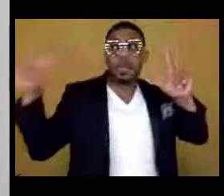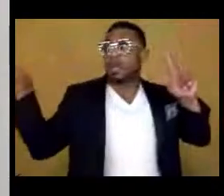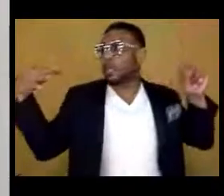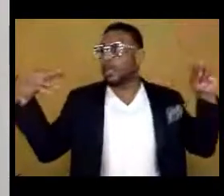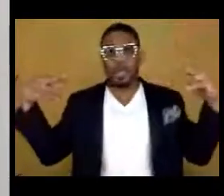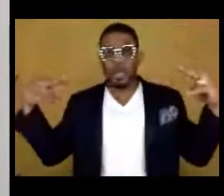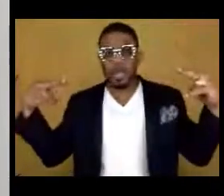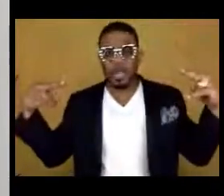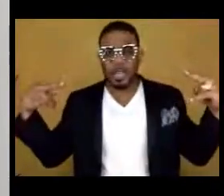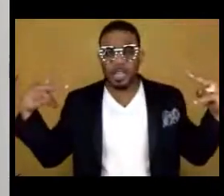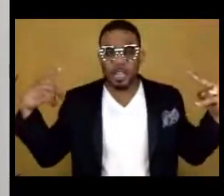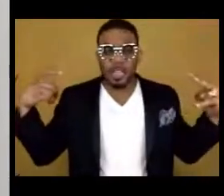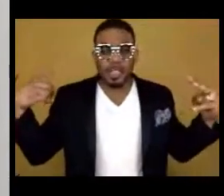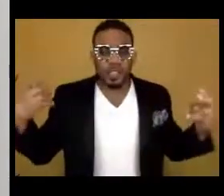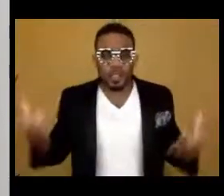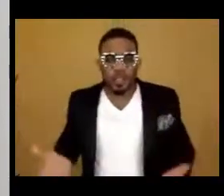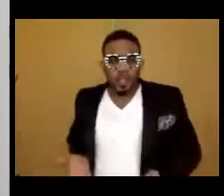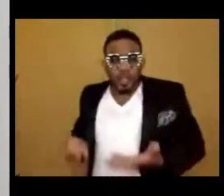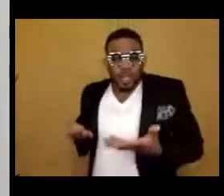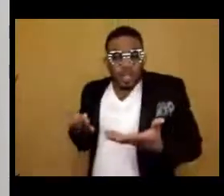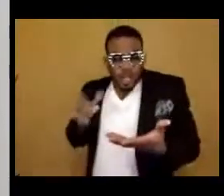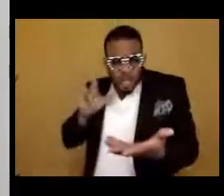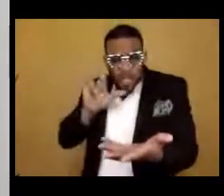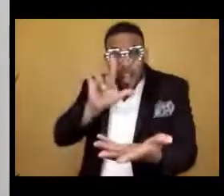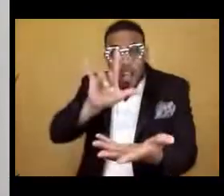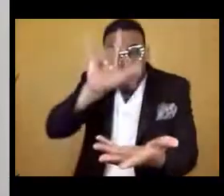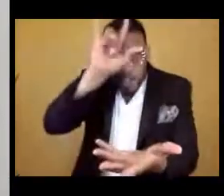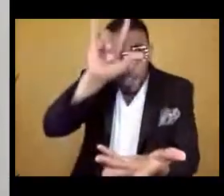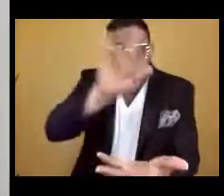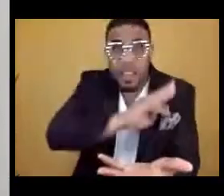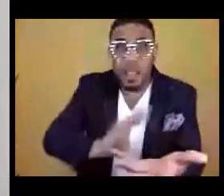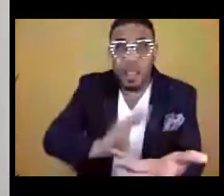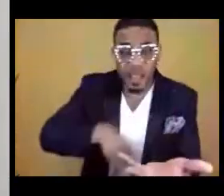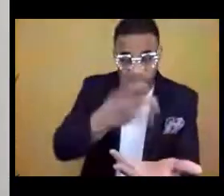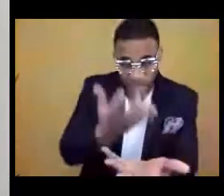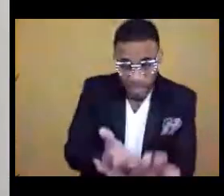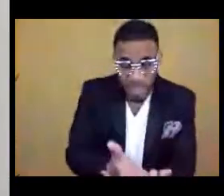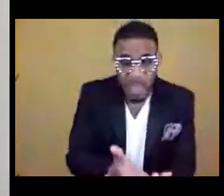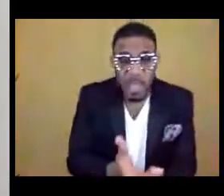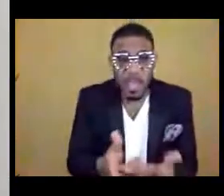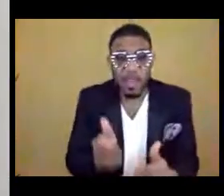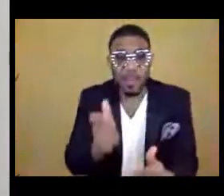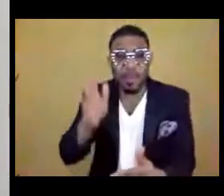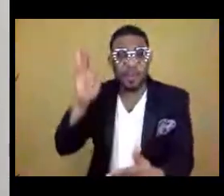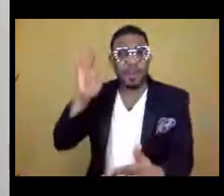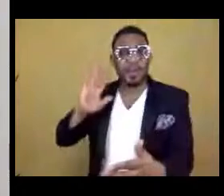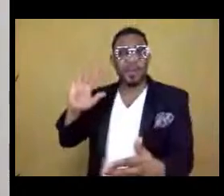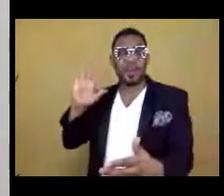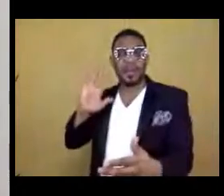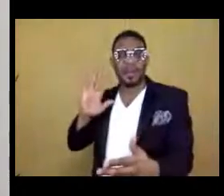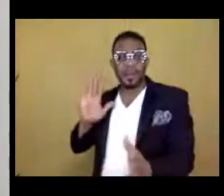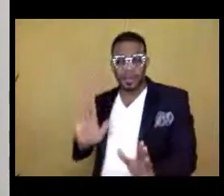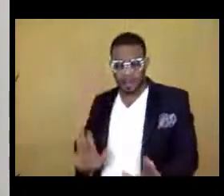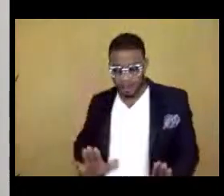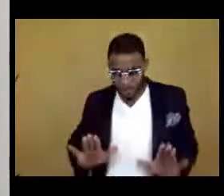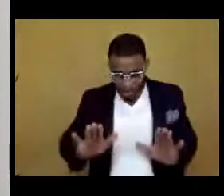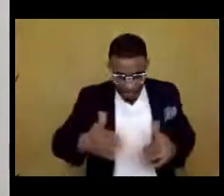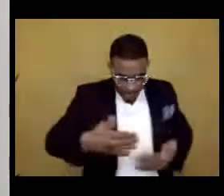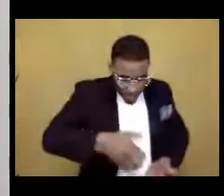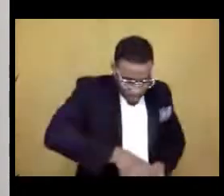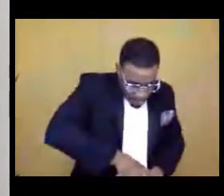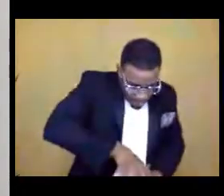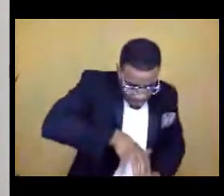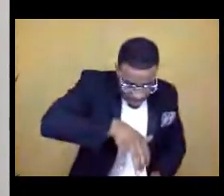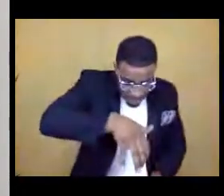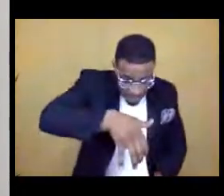she poured her love for the master from her box of alabaster,